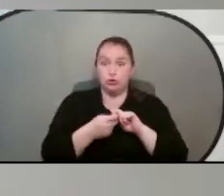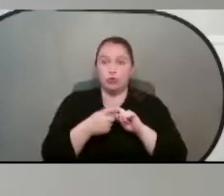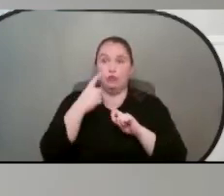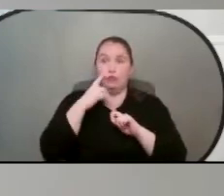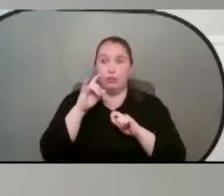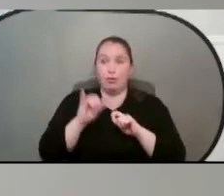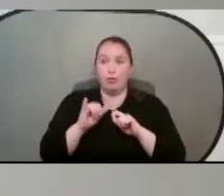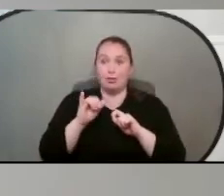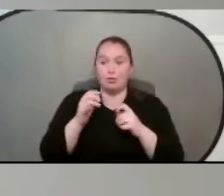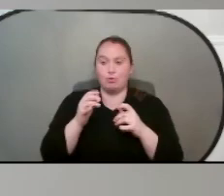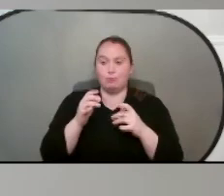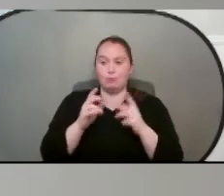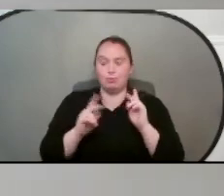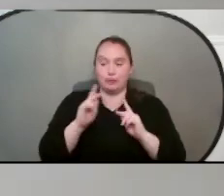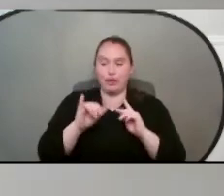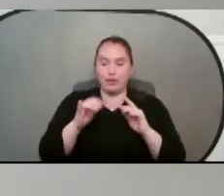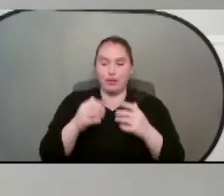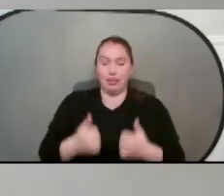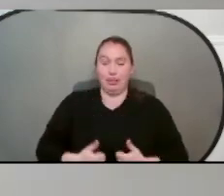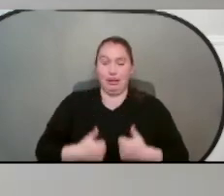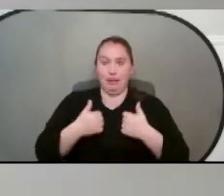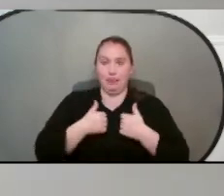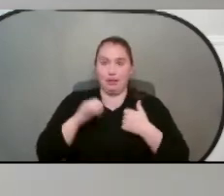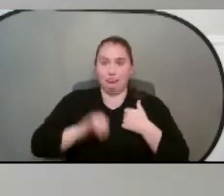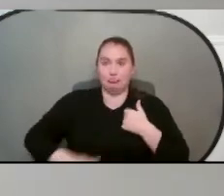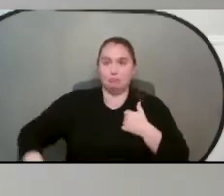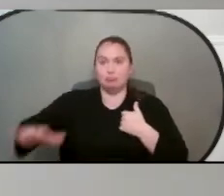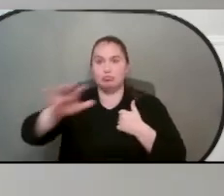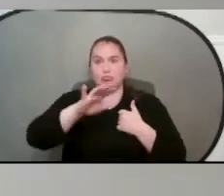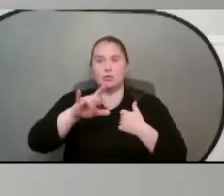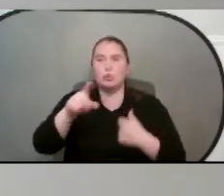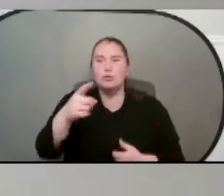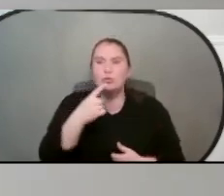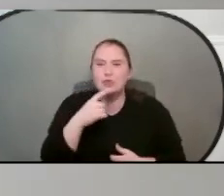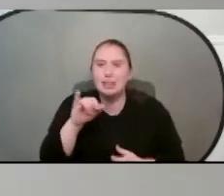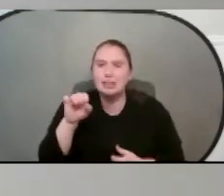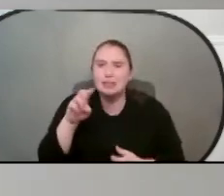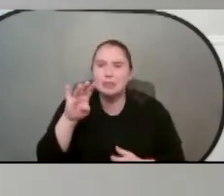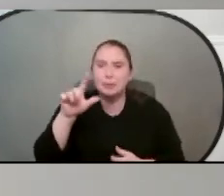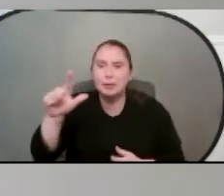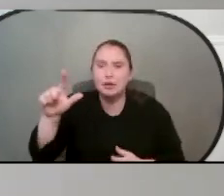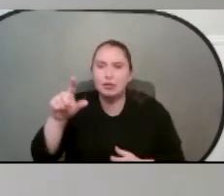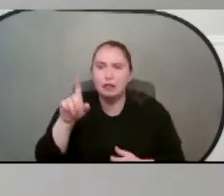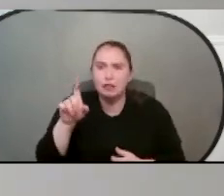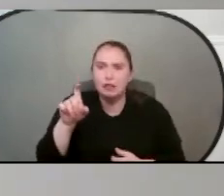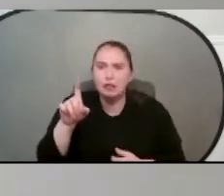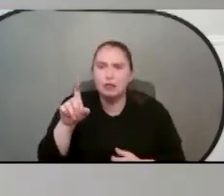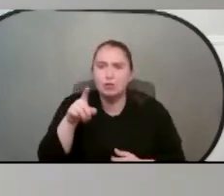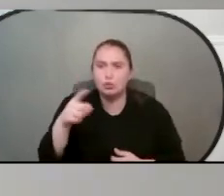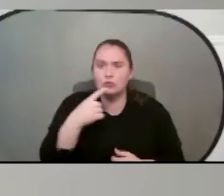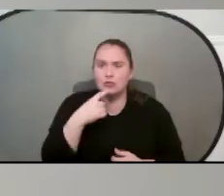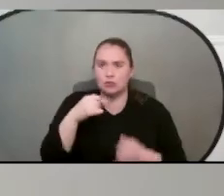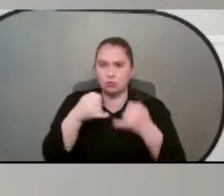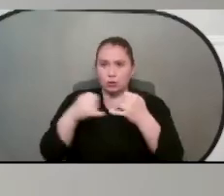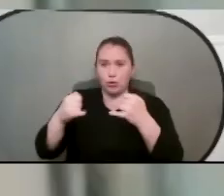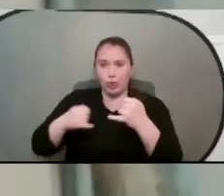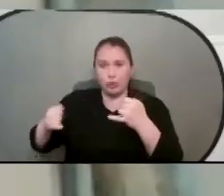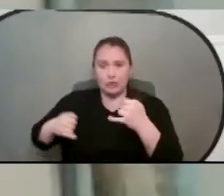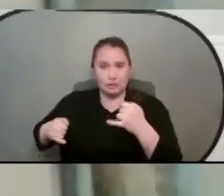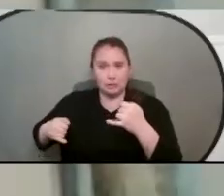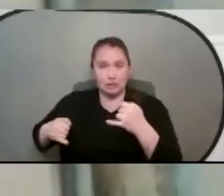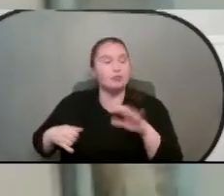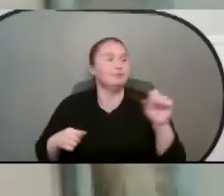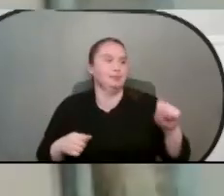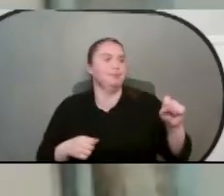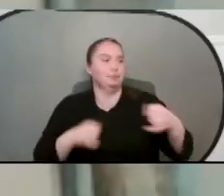those who lived around, what did you say, Isabel? It was the zoning? Yes.